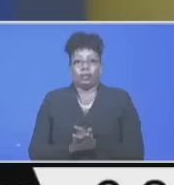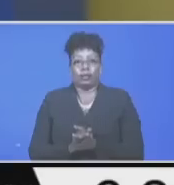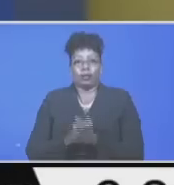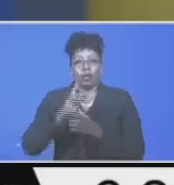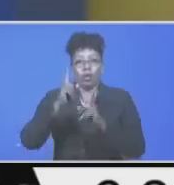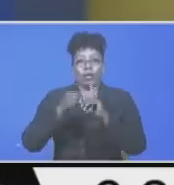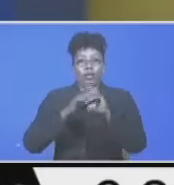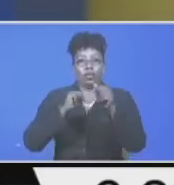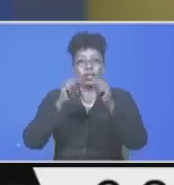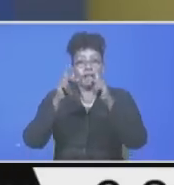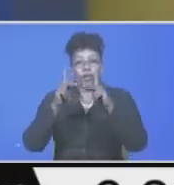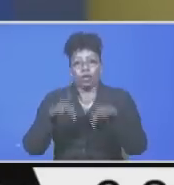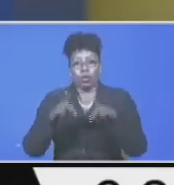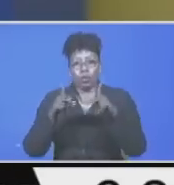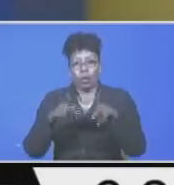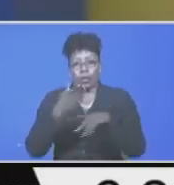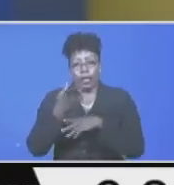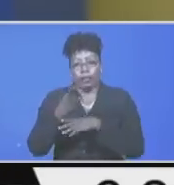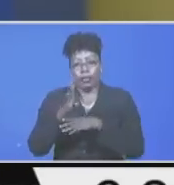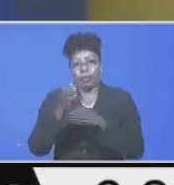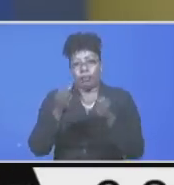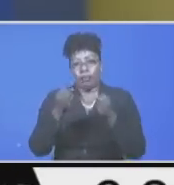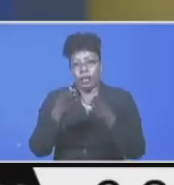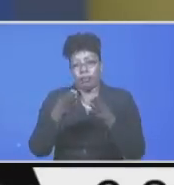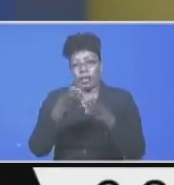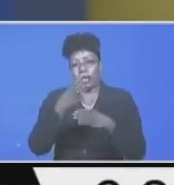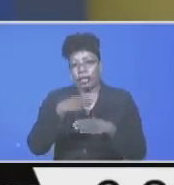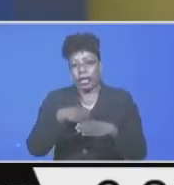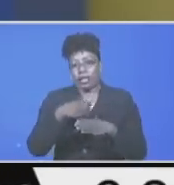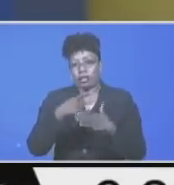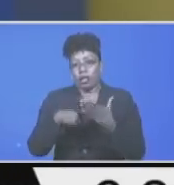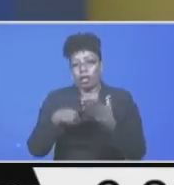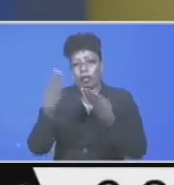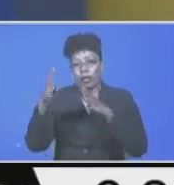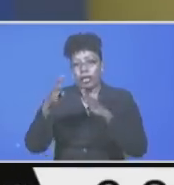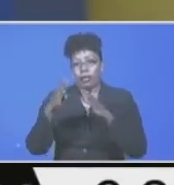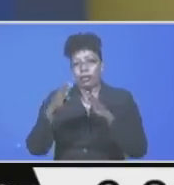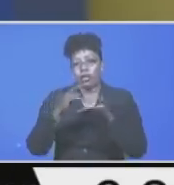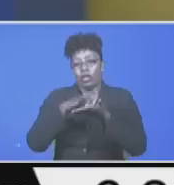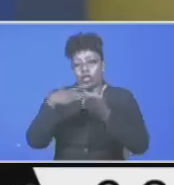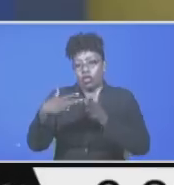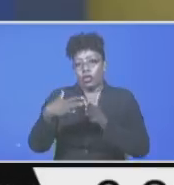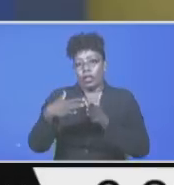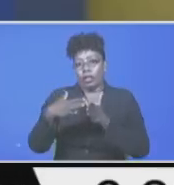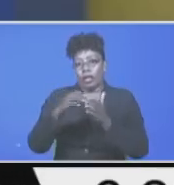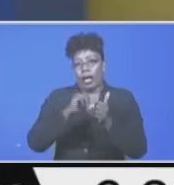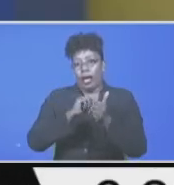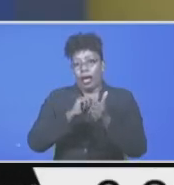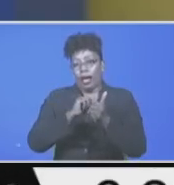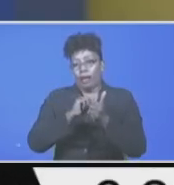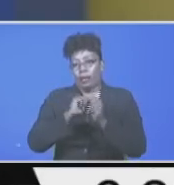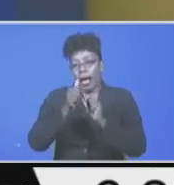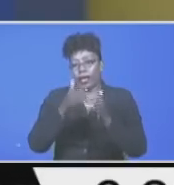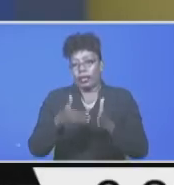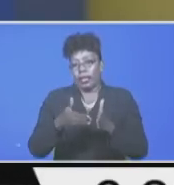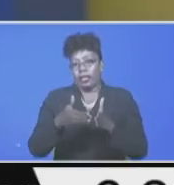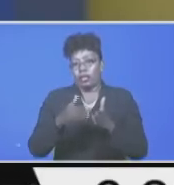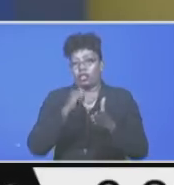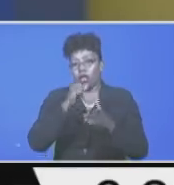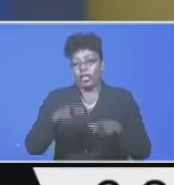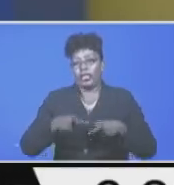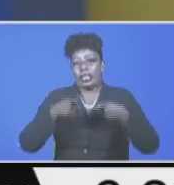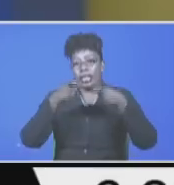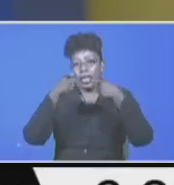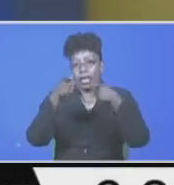Welcome to sports, everybody. There have been a number of claims in which Bahamian student athletes have been denied visas for entrance into the United